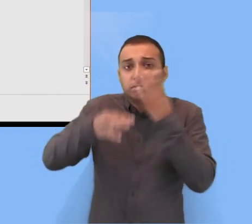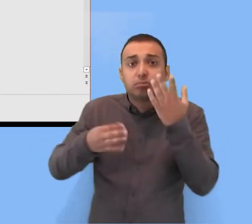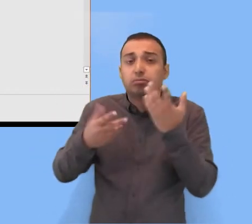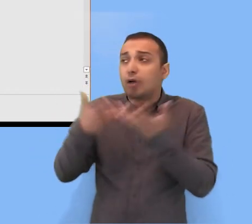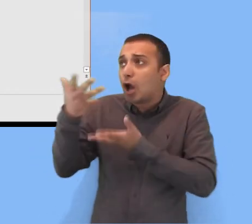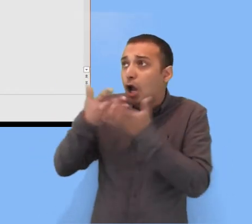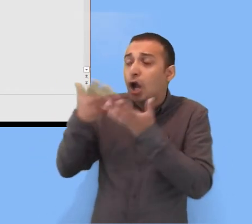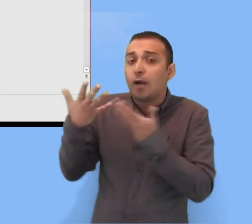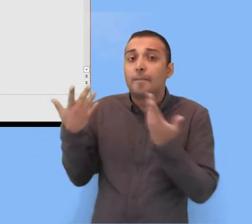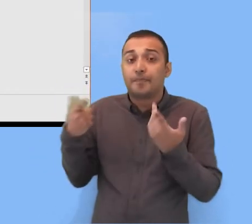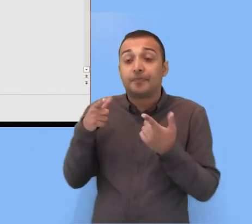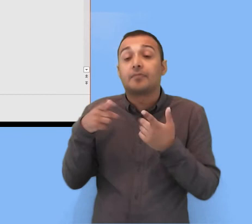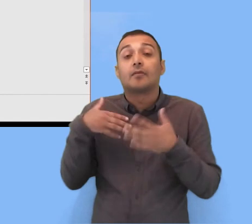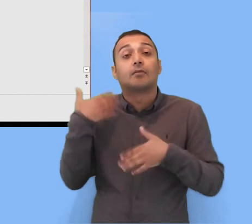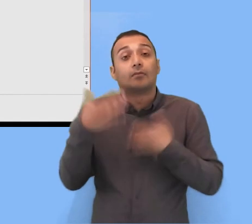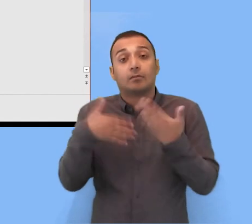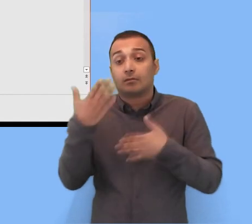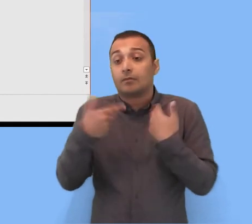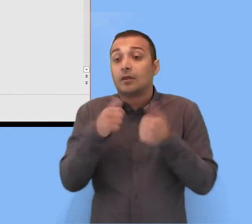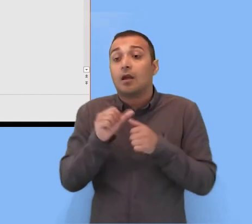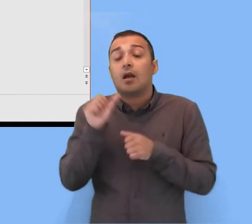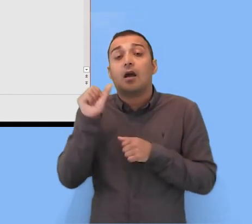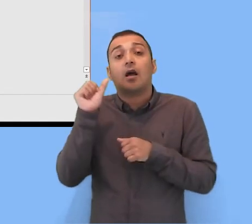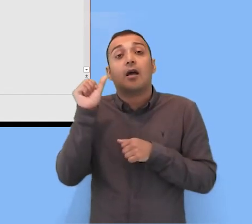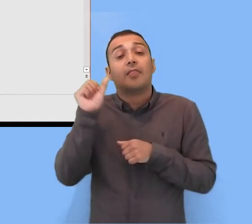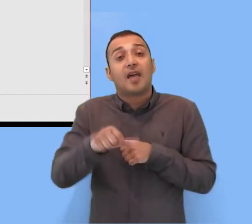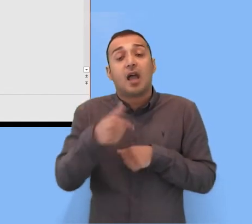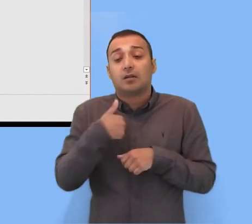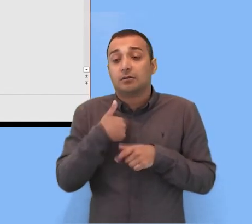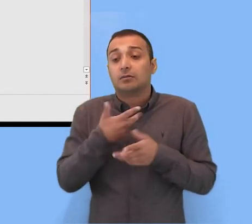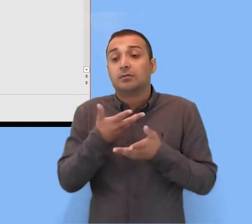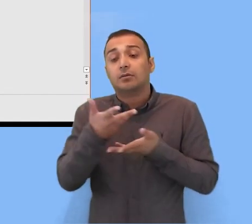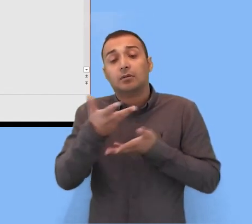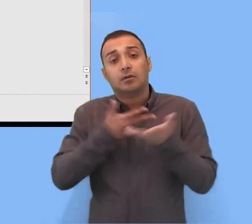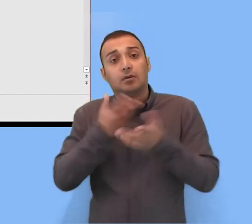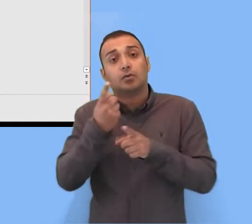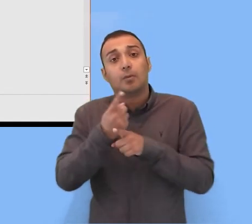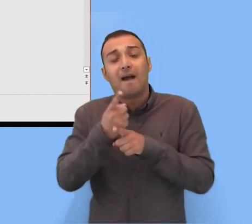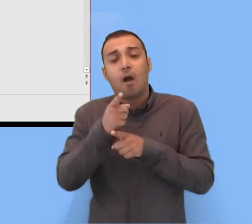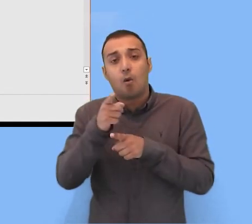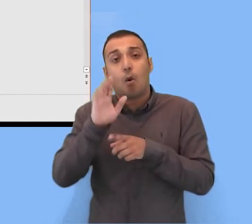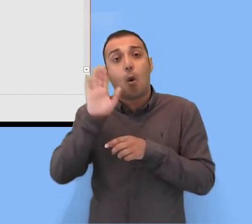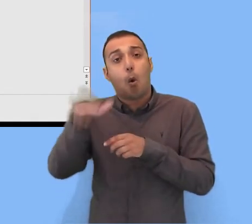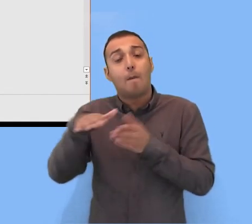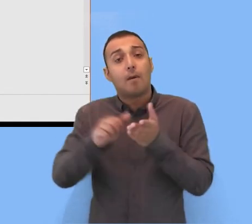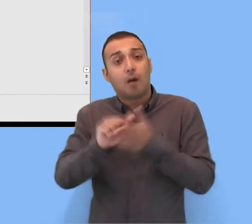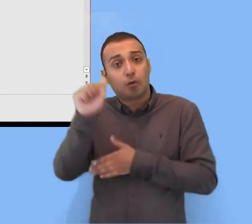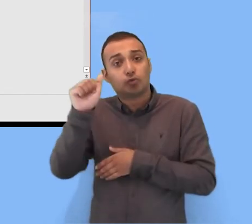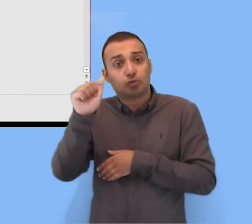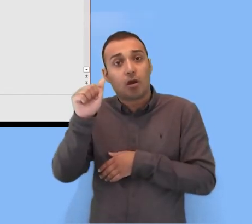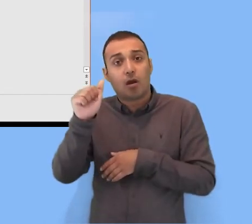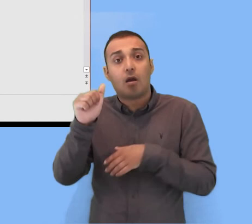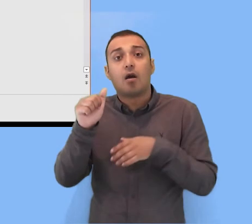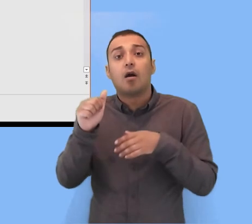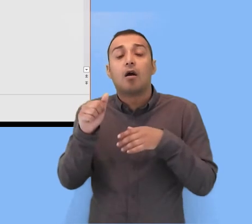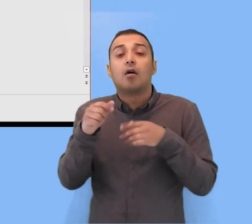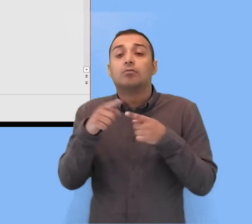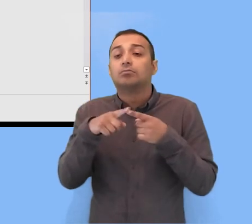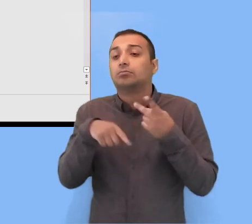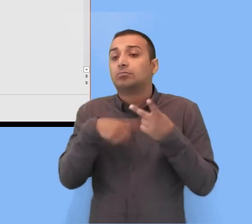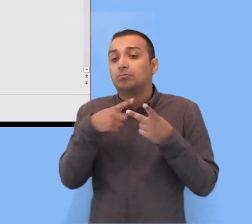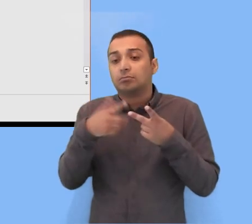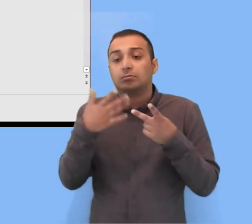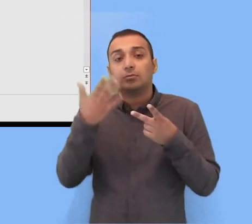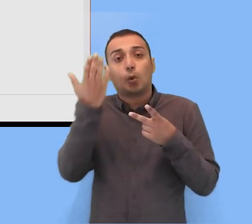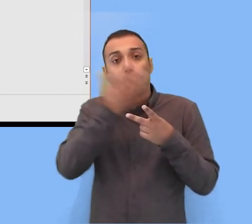We then continued discussing home culture and school, and, you know, what